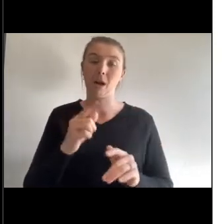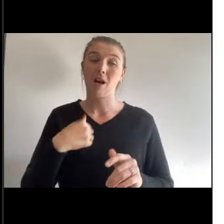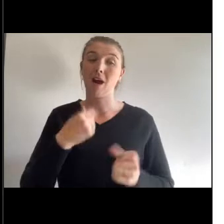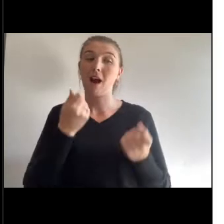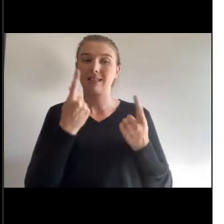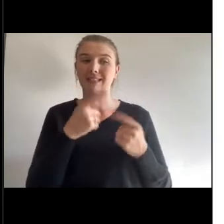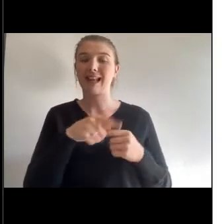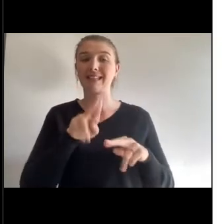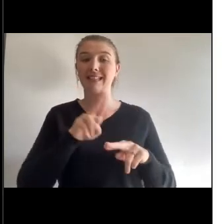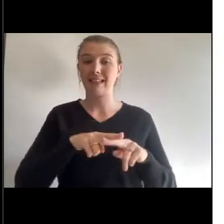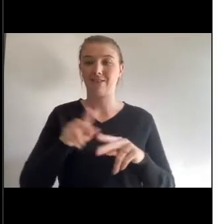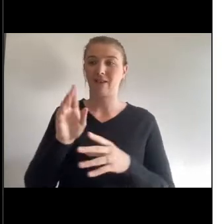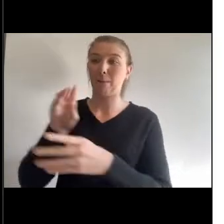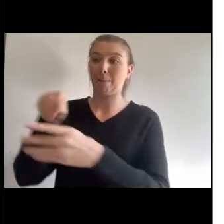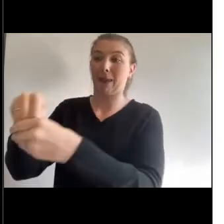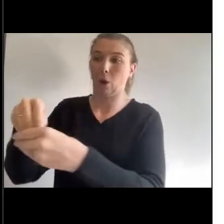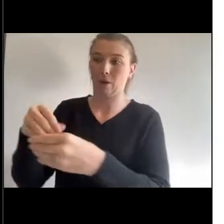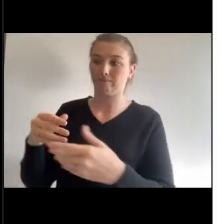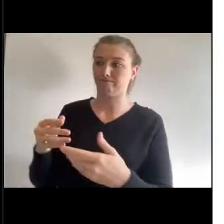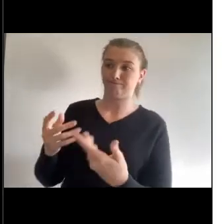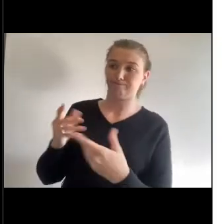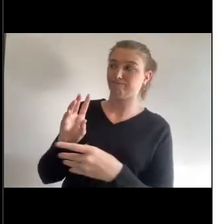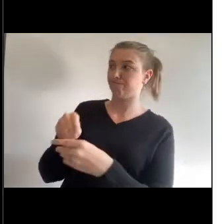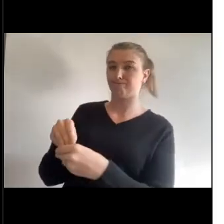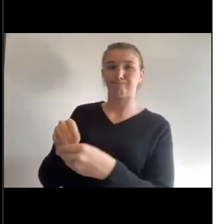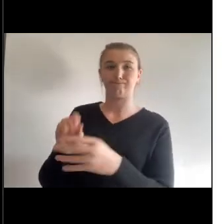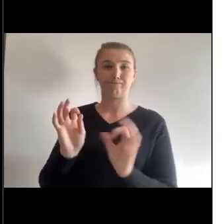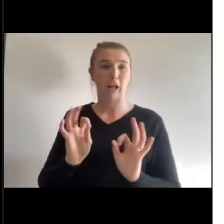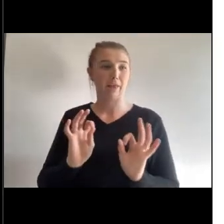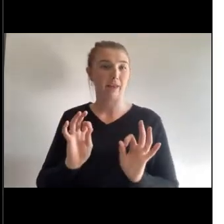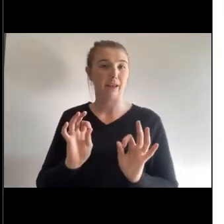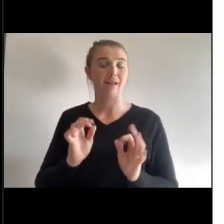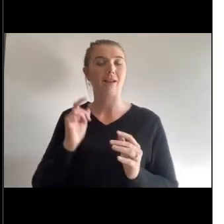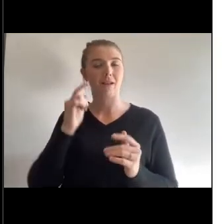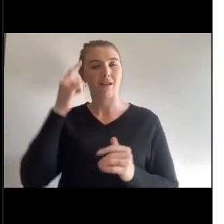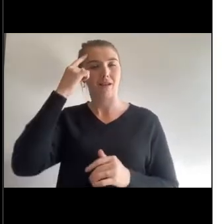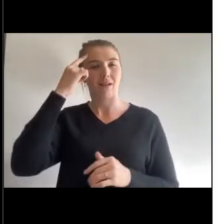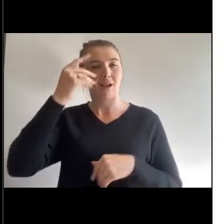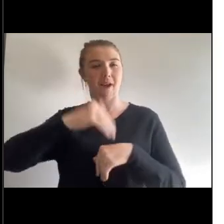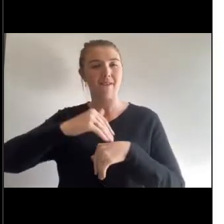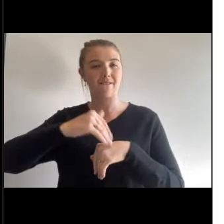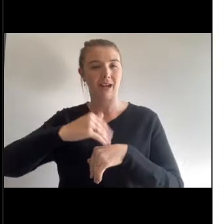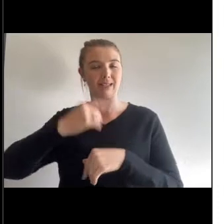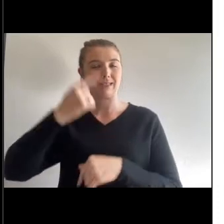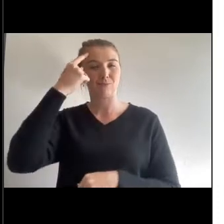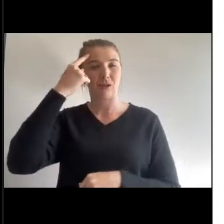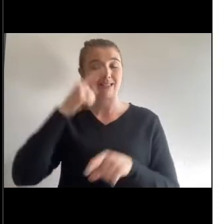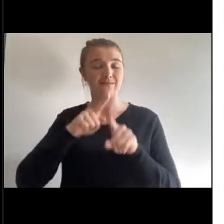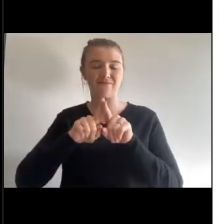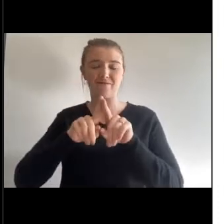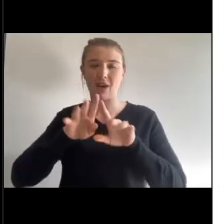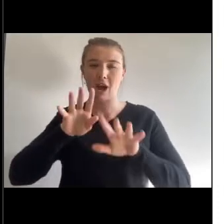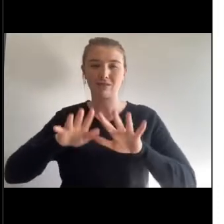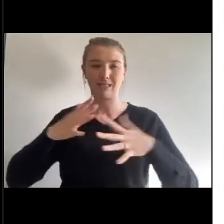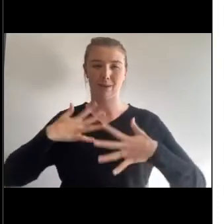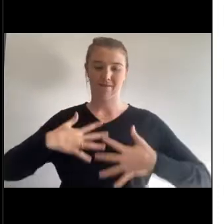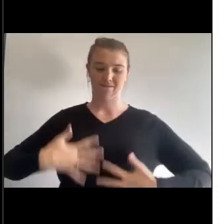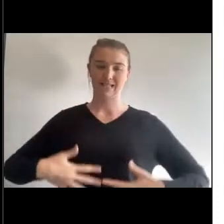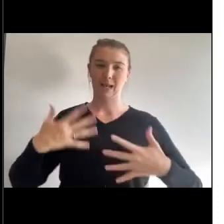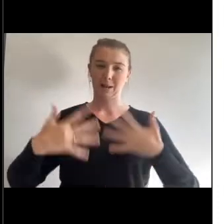response in terms of the way our brains function, which isn't that different from physical pain. So at its